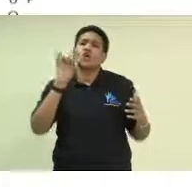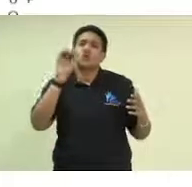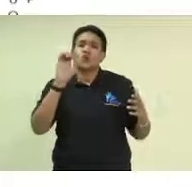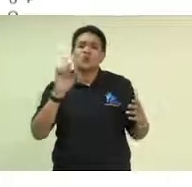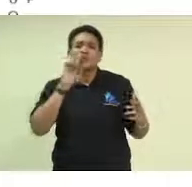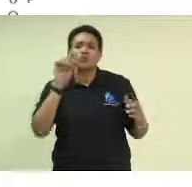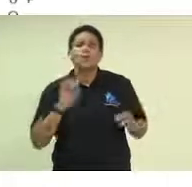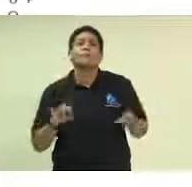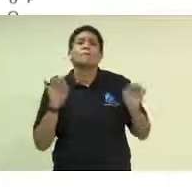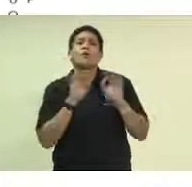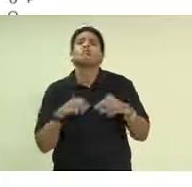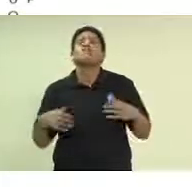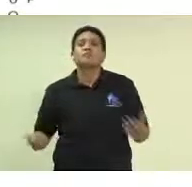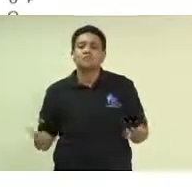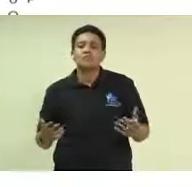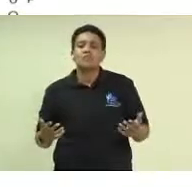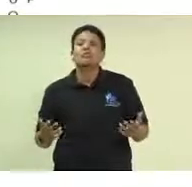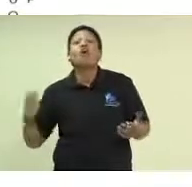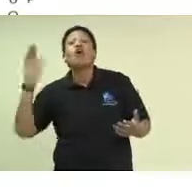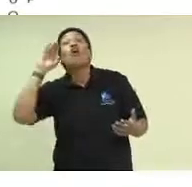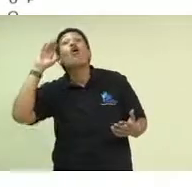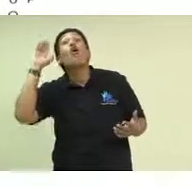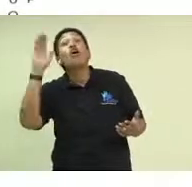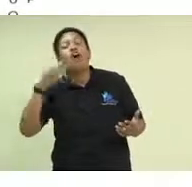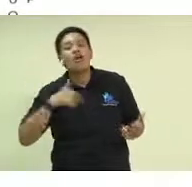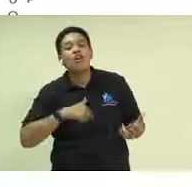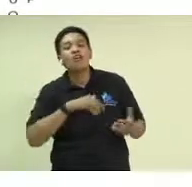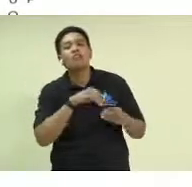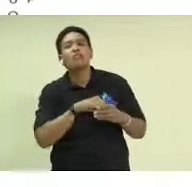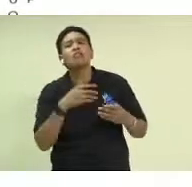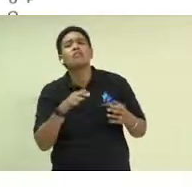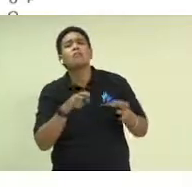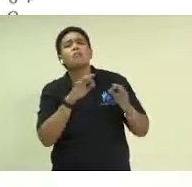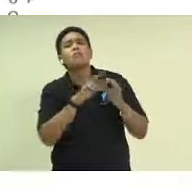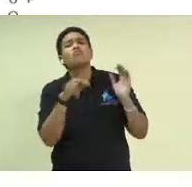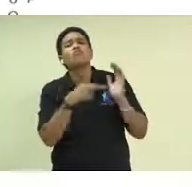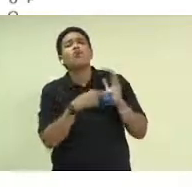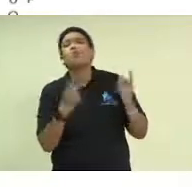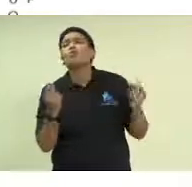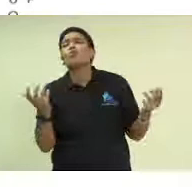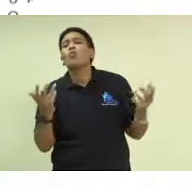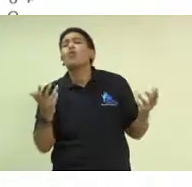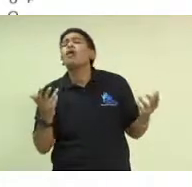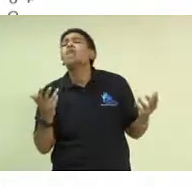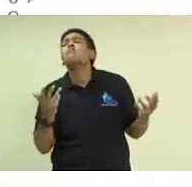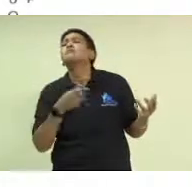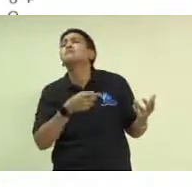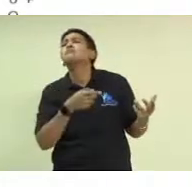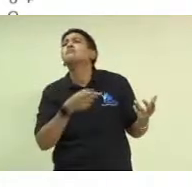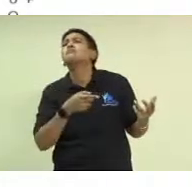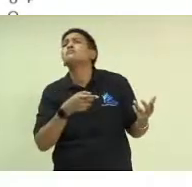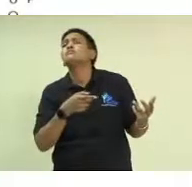it's so important that all of us play our role in terms of doing what